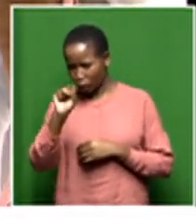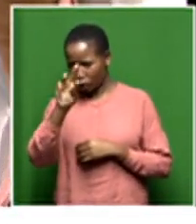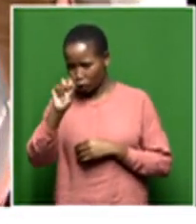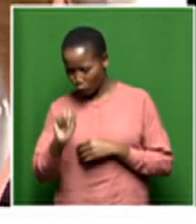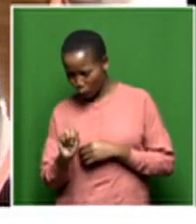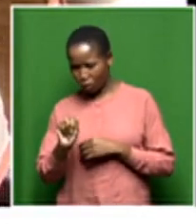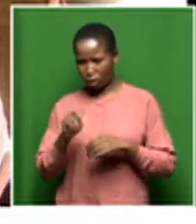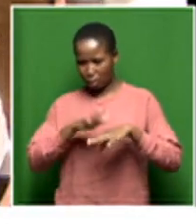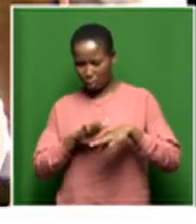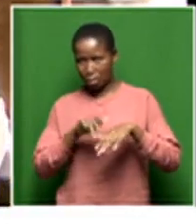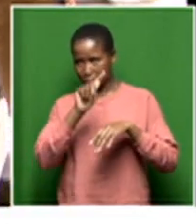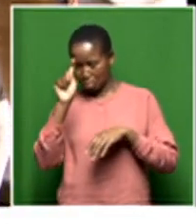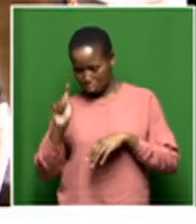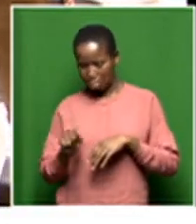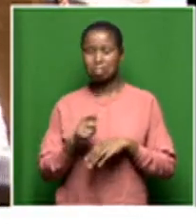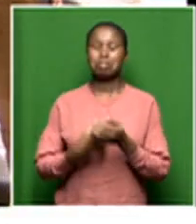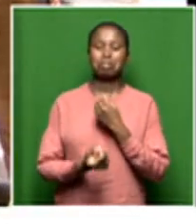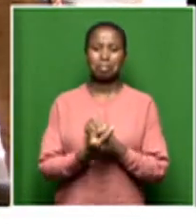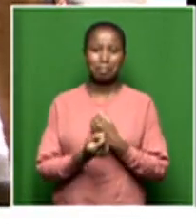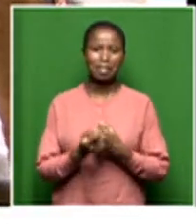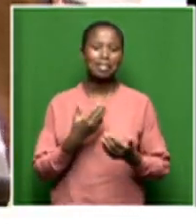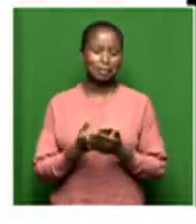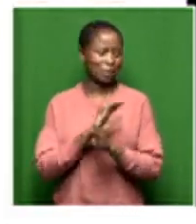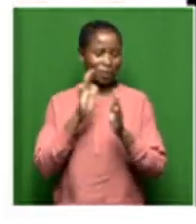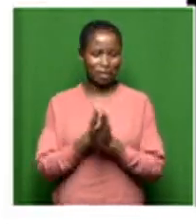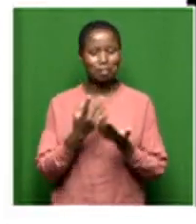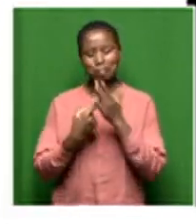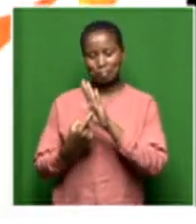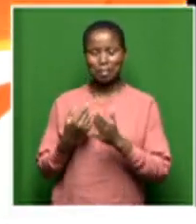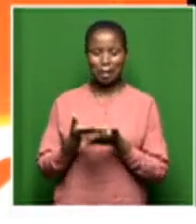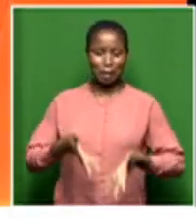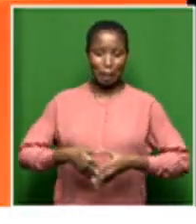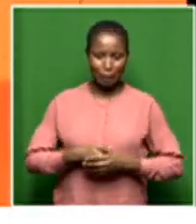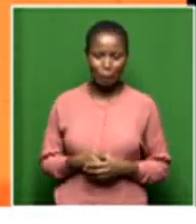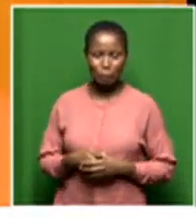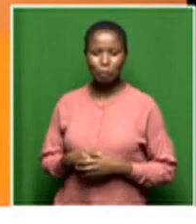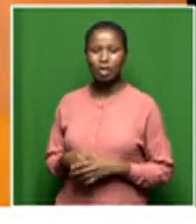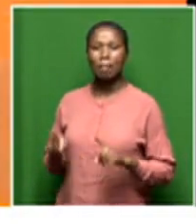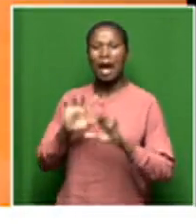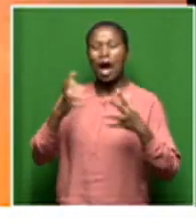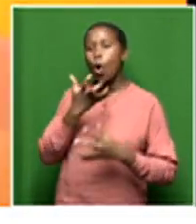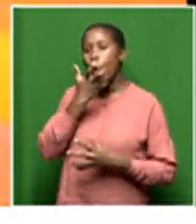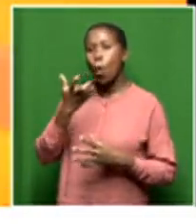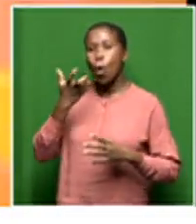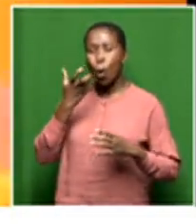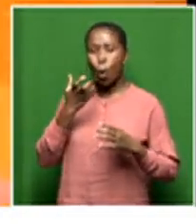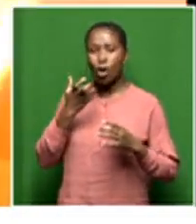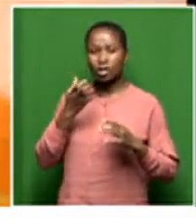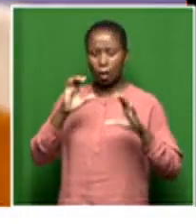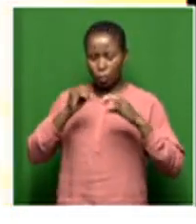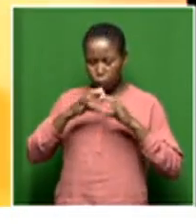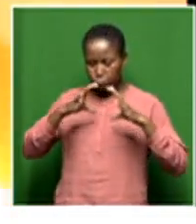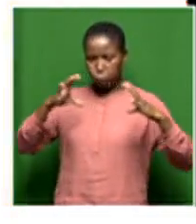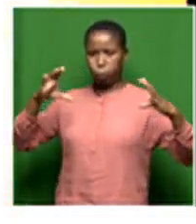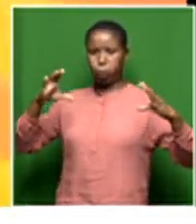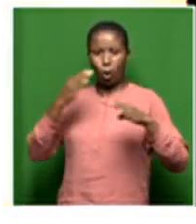why we chose to set up our operation space and everything here. How do hot air balloons fly? A hot air balloon is lifted from